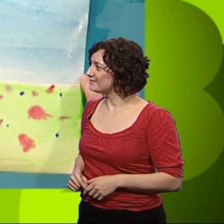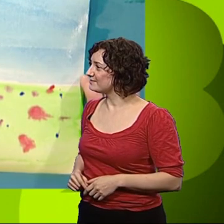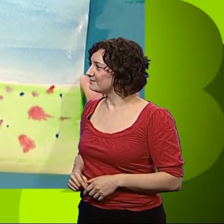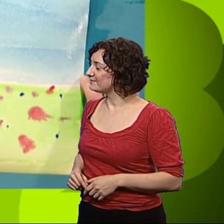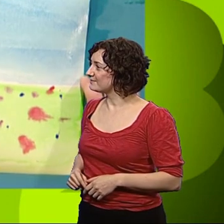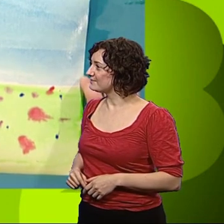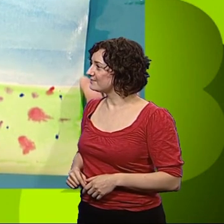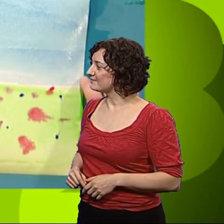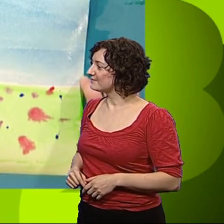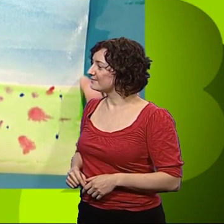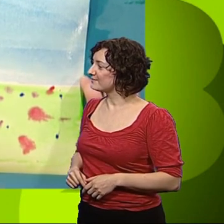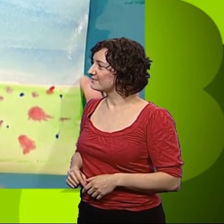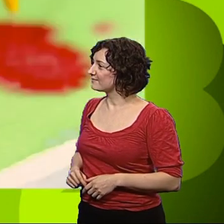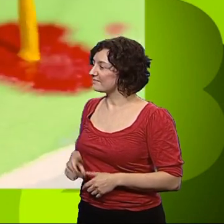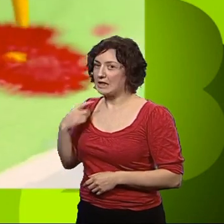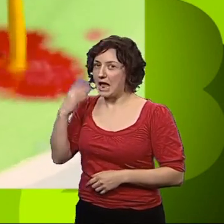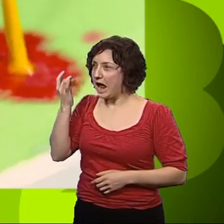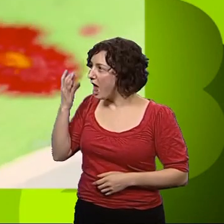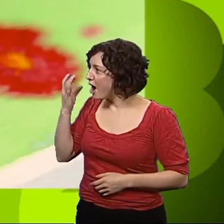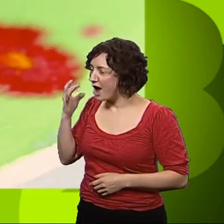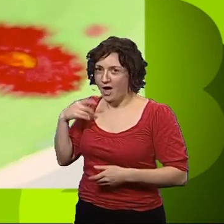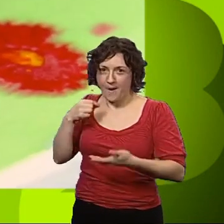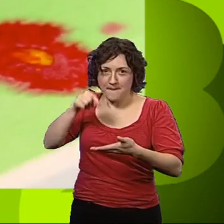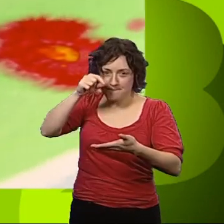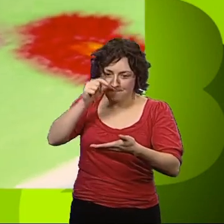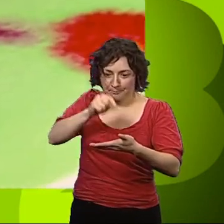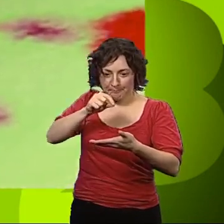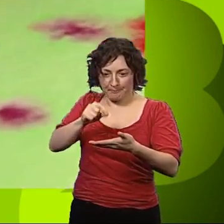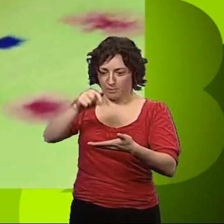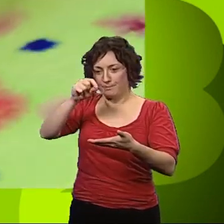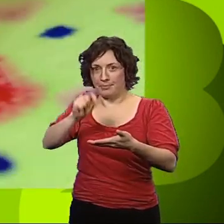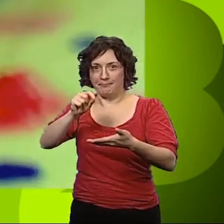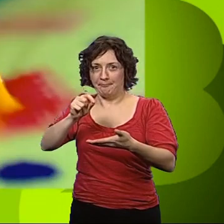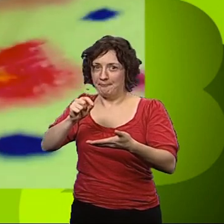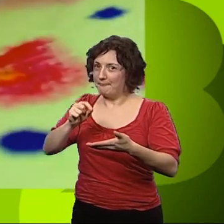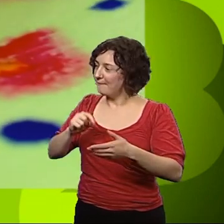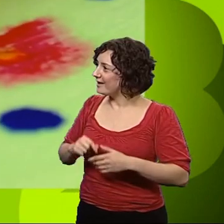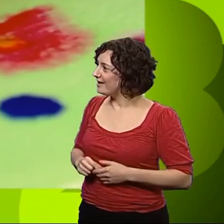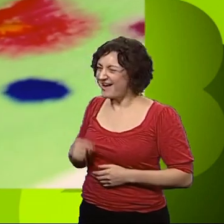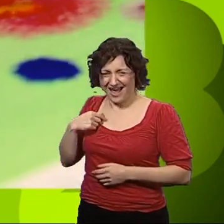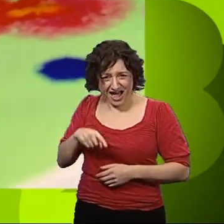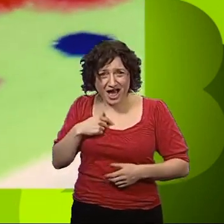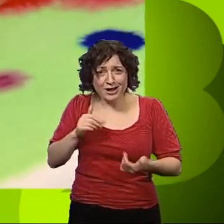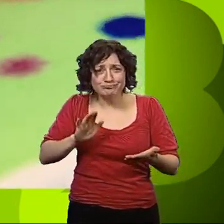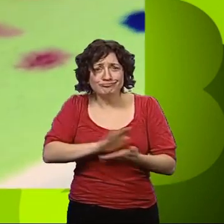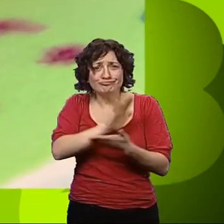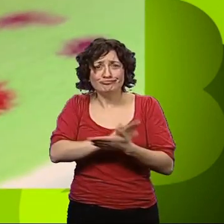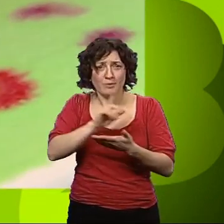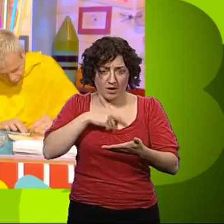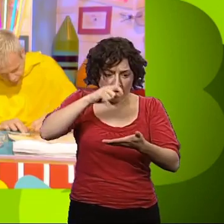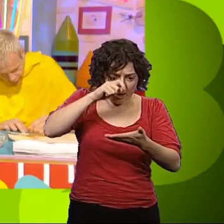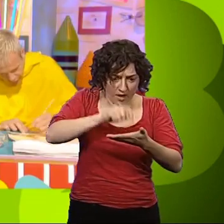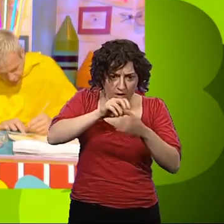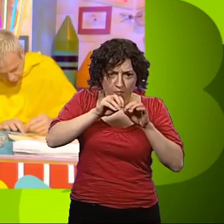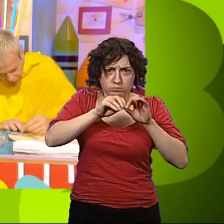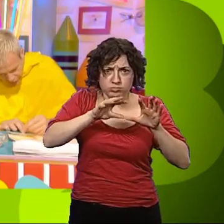Let's get some yellow in there for the centres. I think the fun bit about this, Mark, is it keeps on spreading from when you first